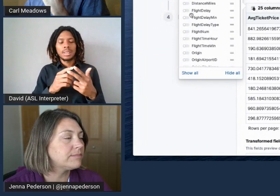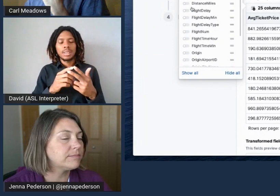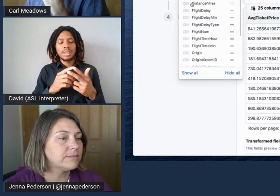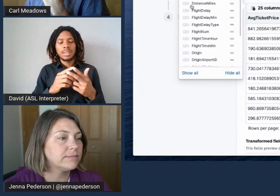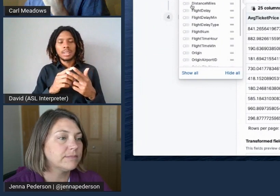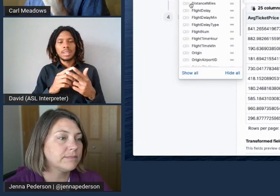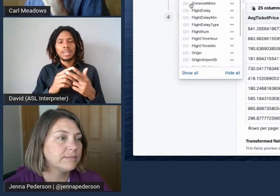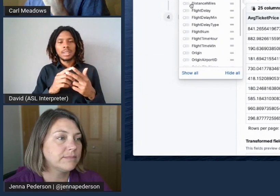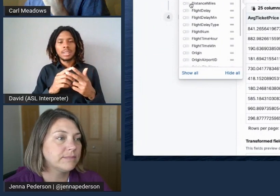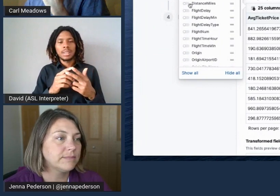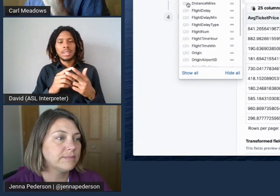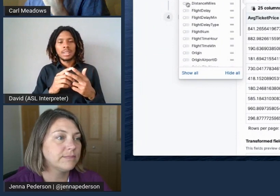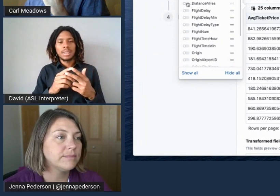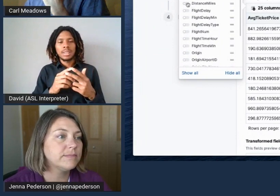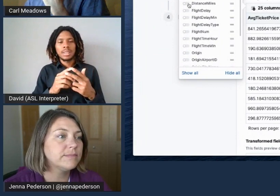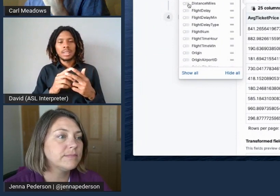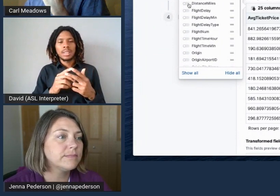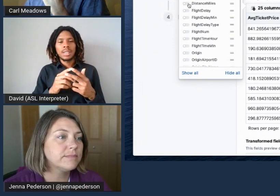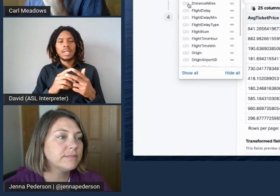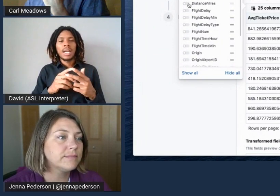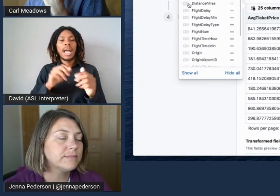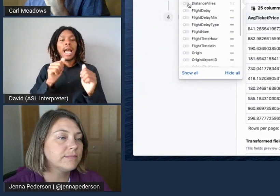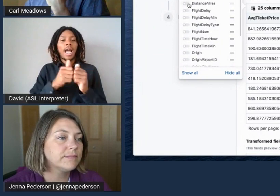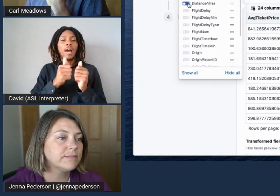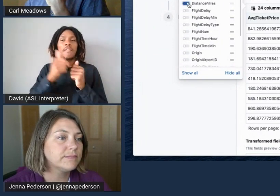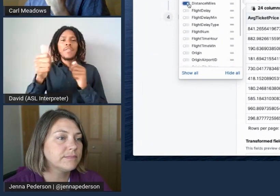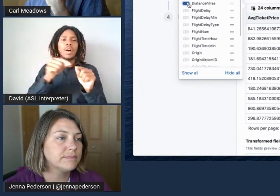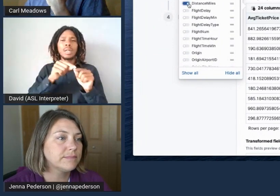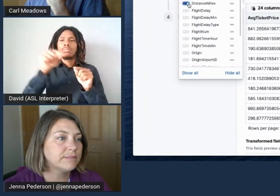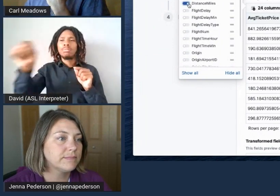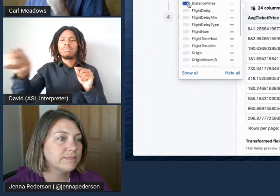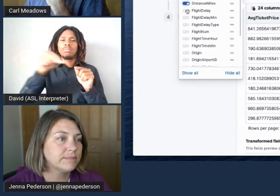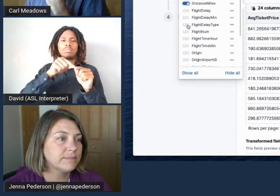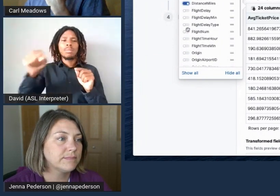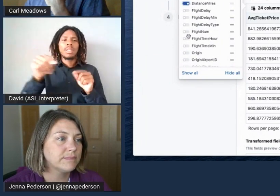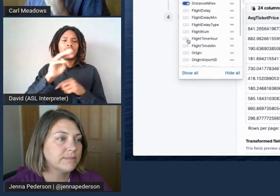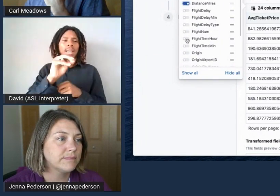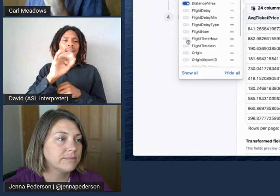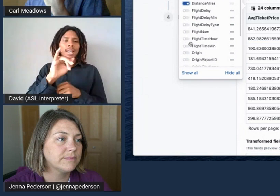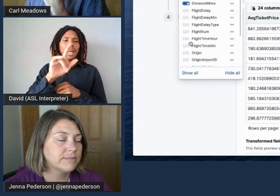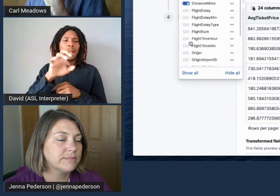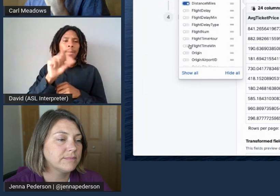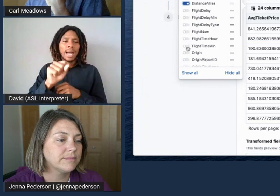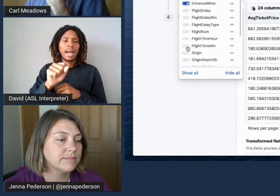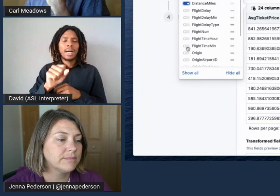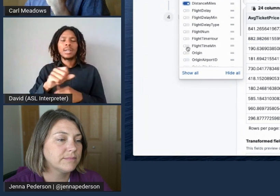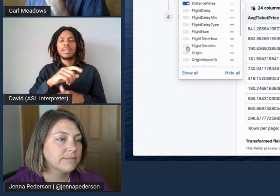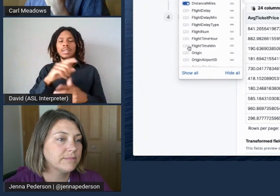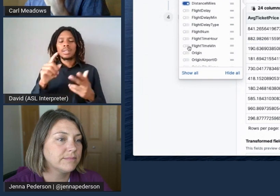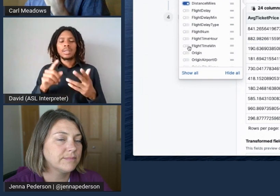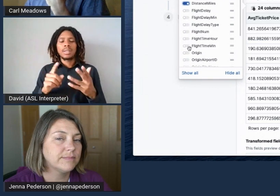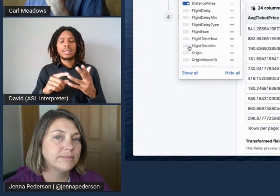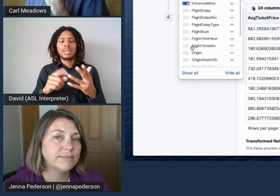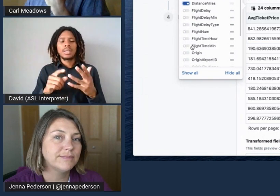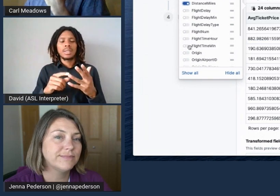my flight distance in miles. And I'm going to grab